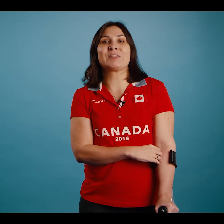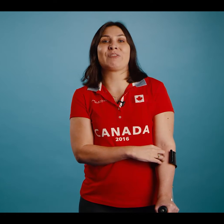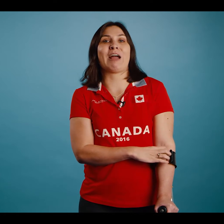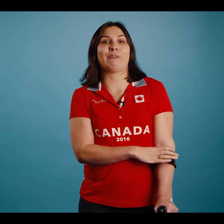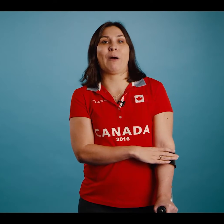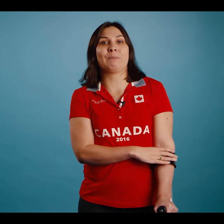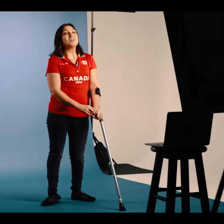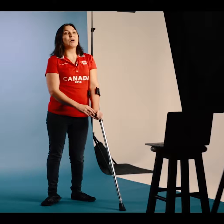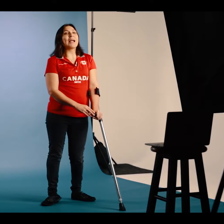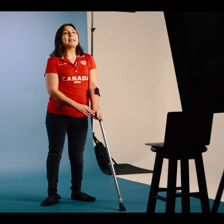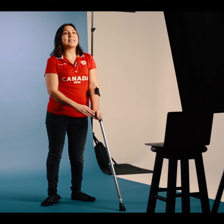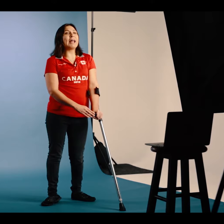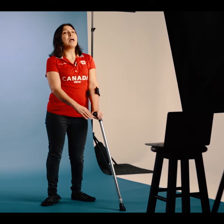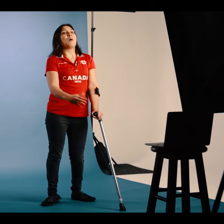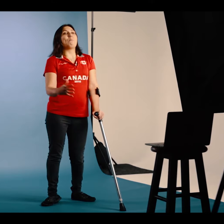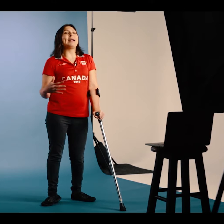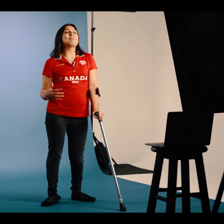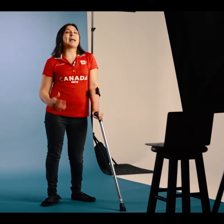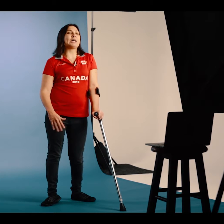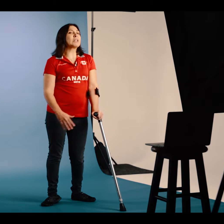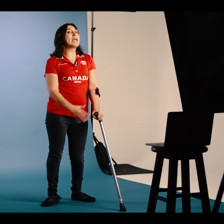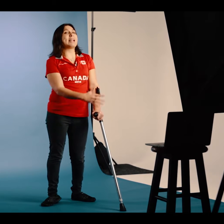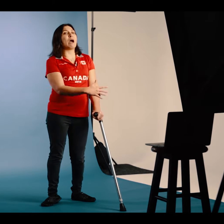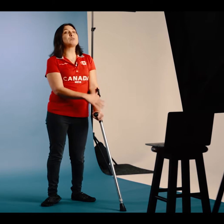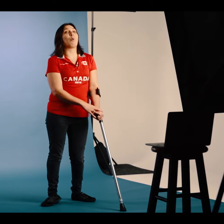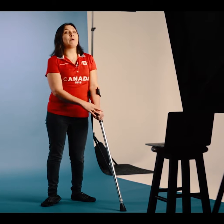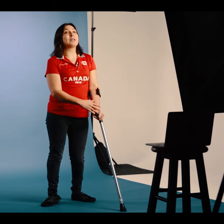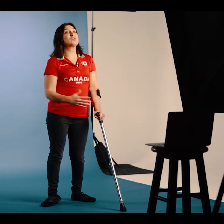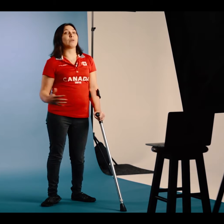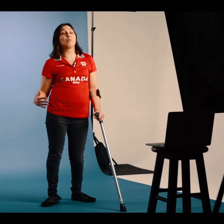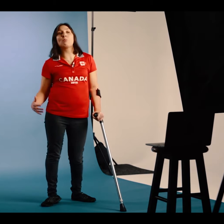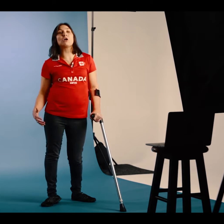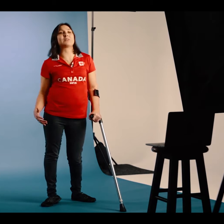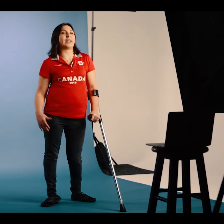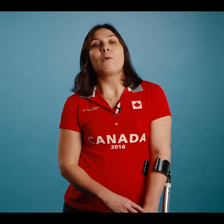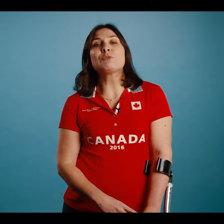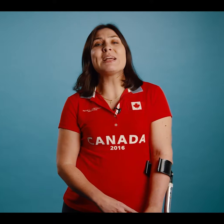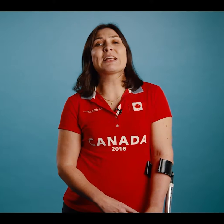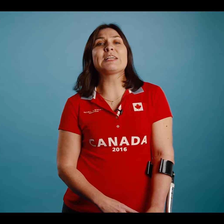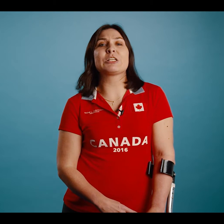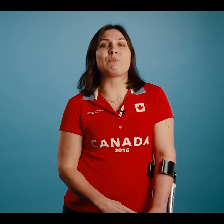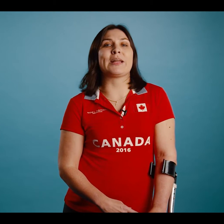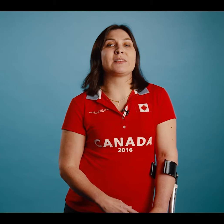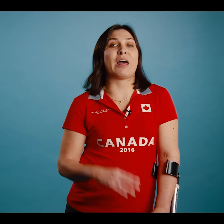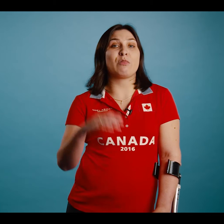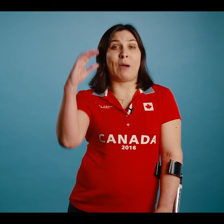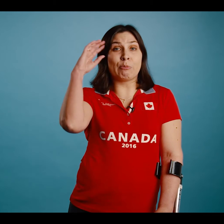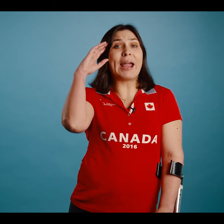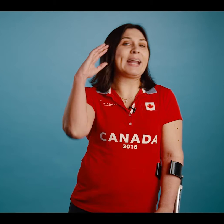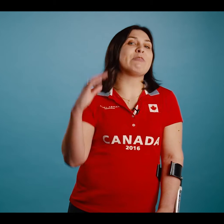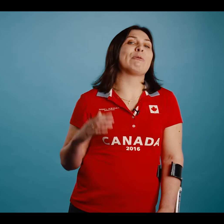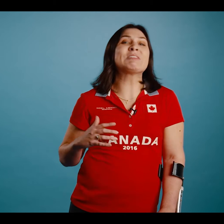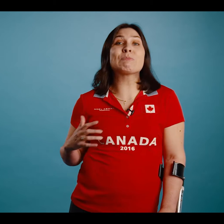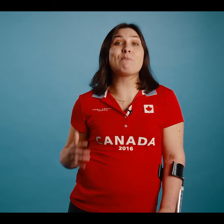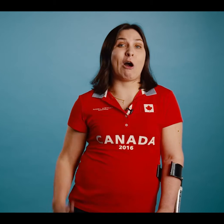better place for everyone. So like I said, my name is Ashley and I was born with cerebral palsy, which basically just means that my